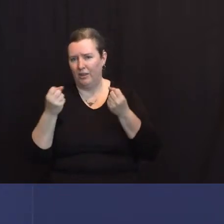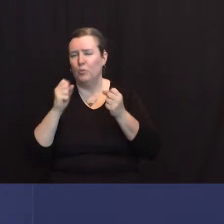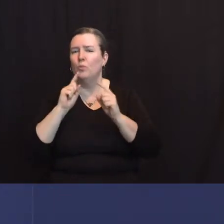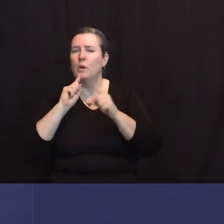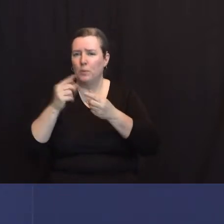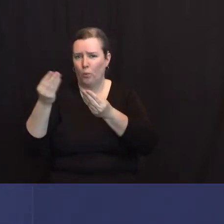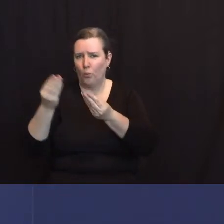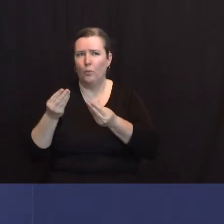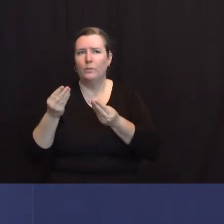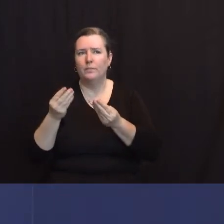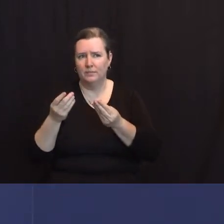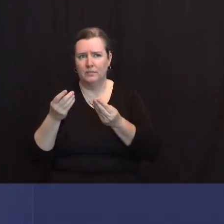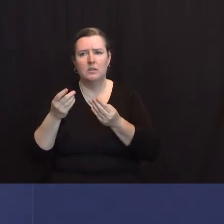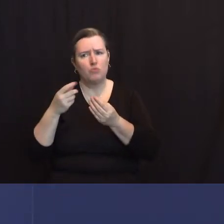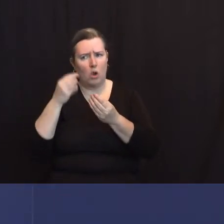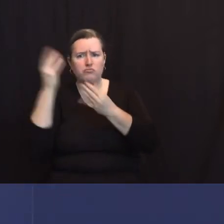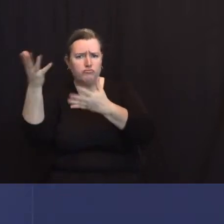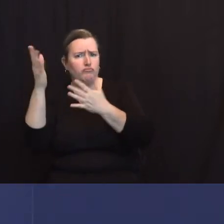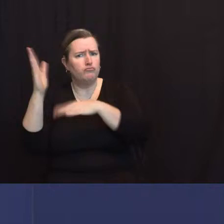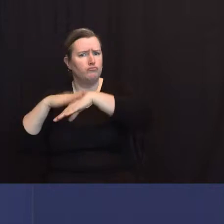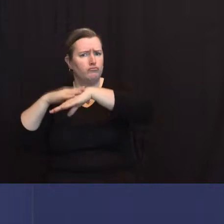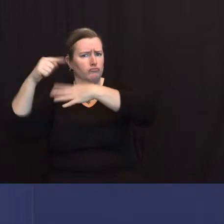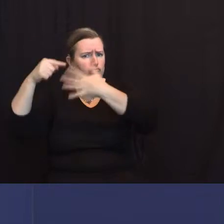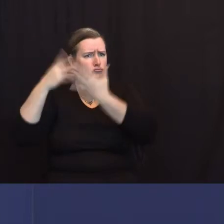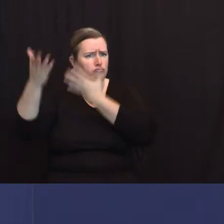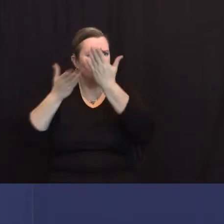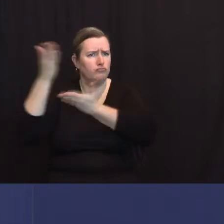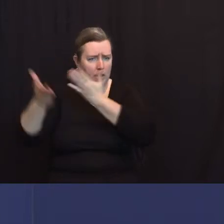nj.gov/health to find the new site.